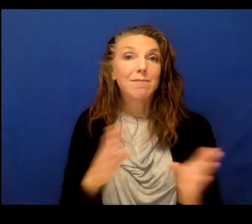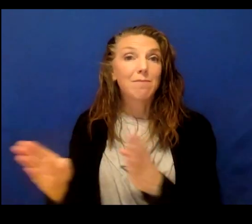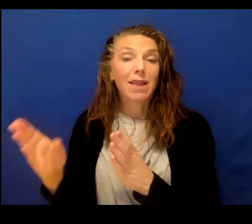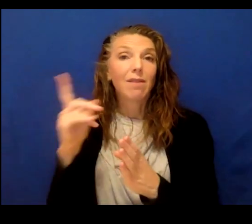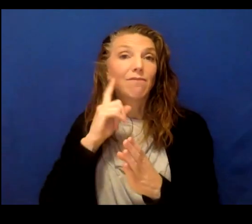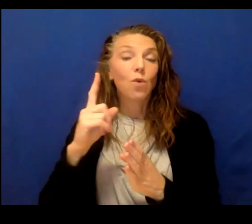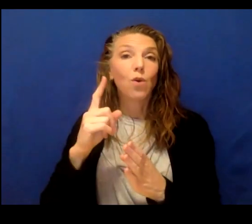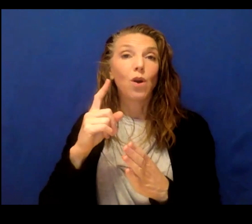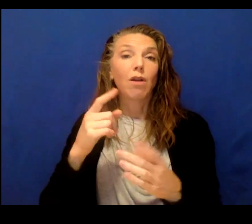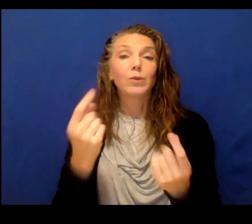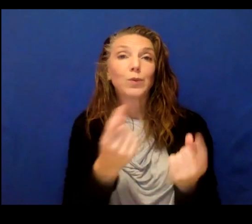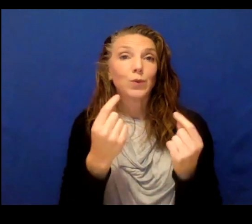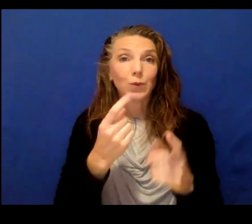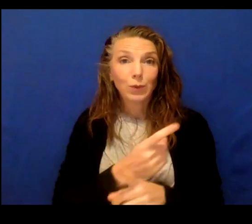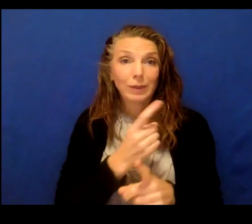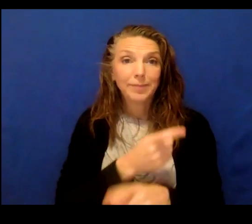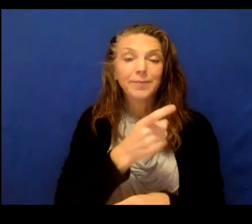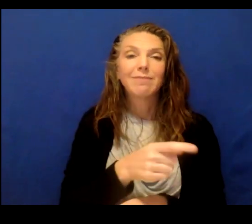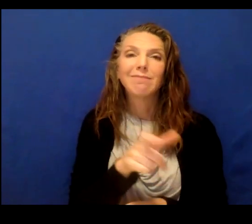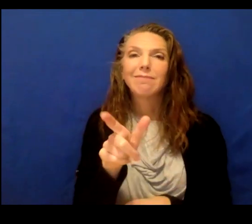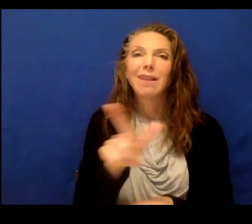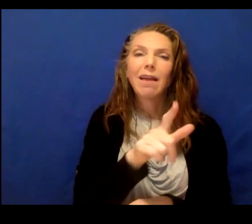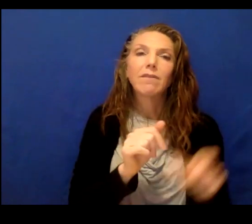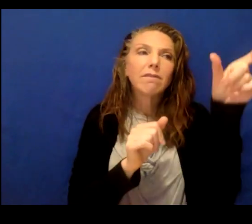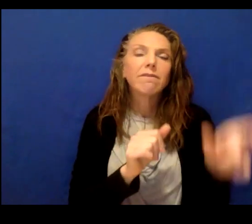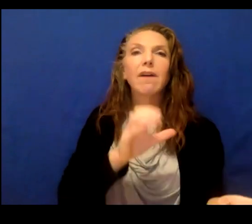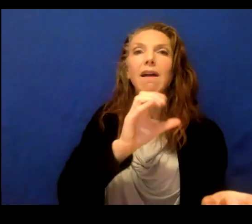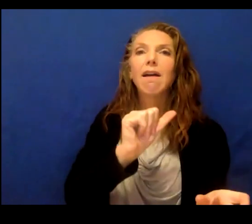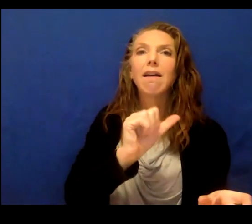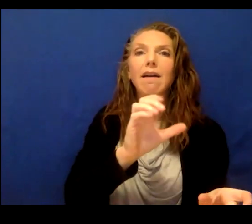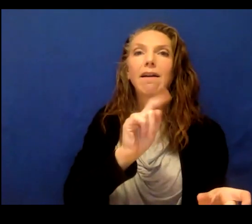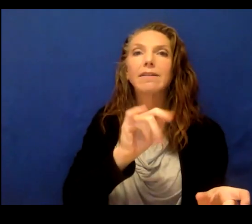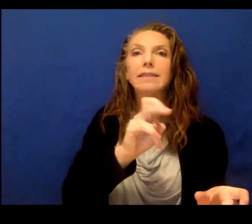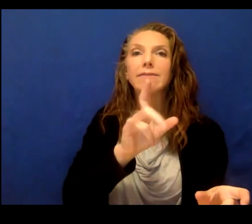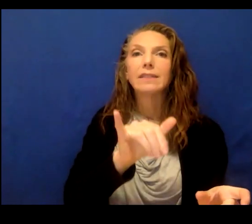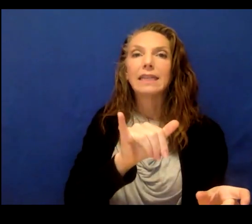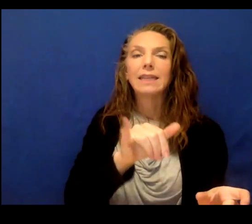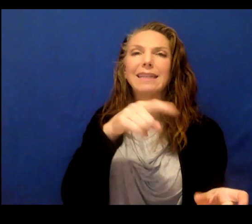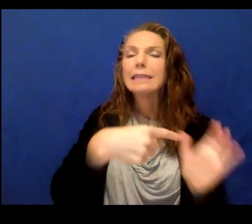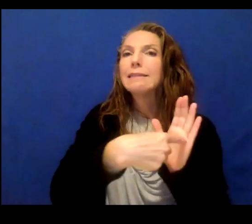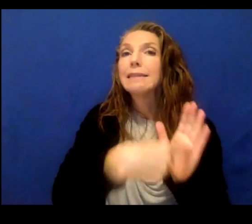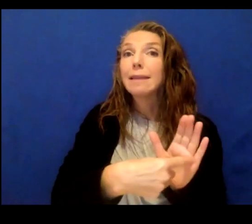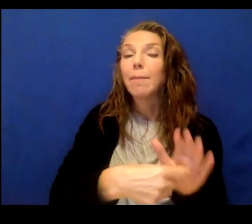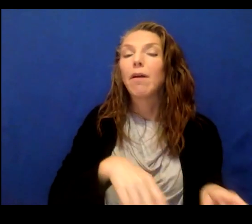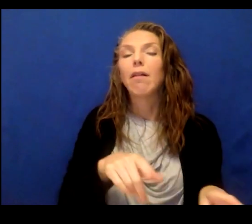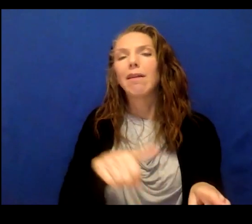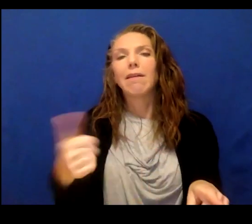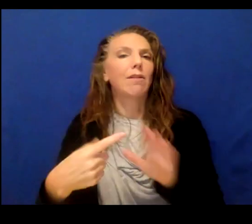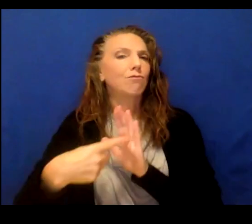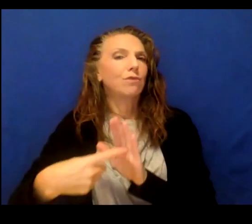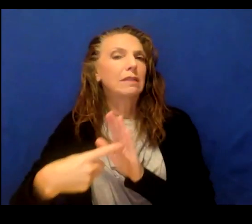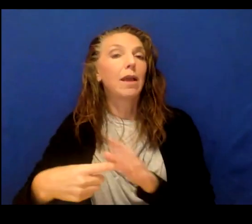predictable routines. So you see here on the left, the activity column. And for this example and the example that I'll kind of use for the rest of this